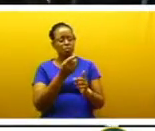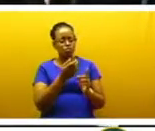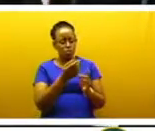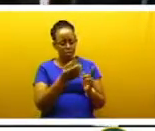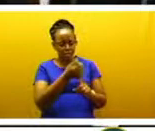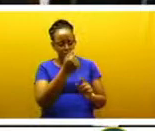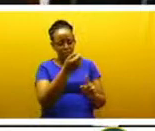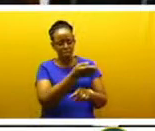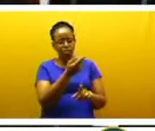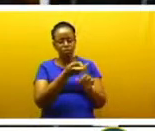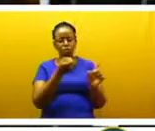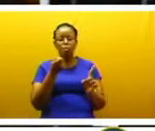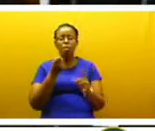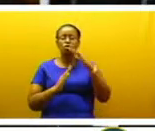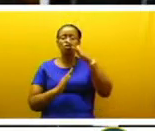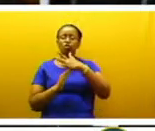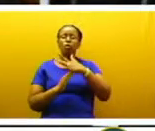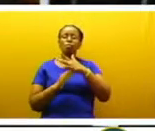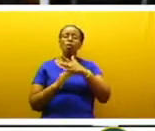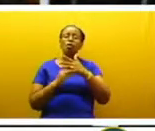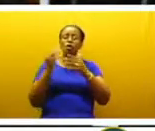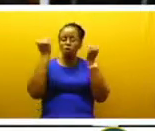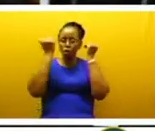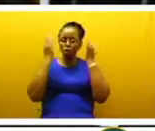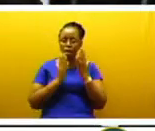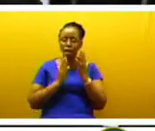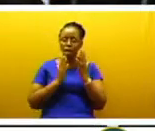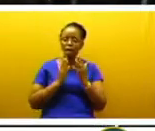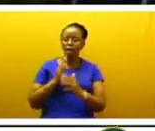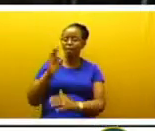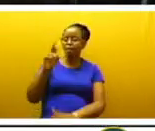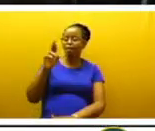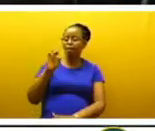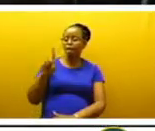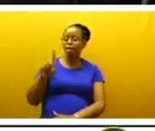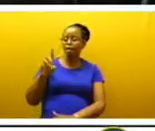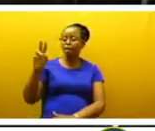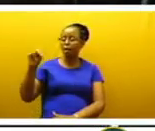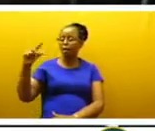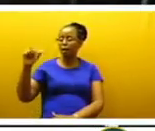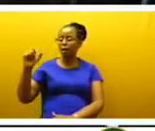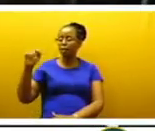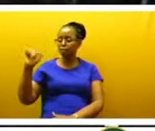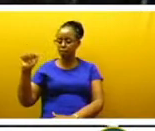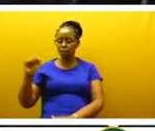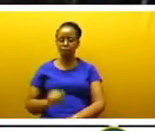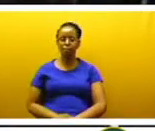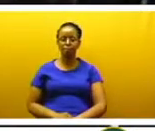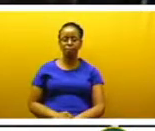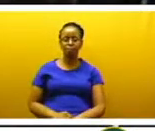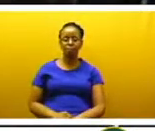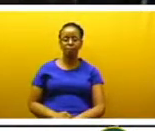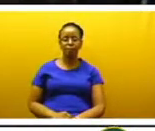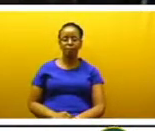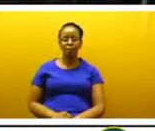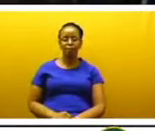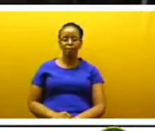Senior Counsel Fred Gatia. My learned friend, both learned and